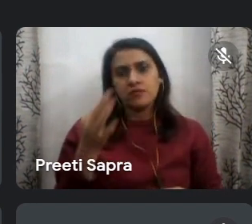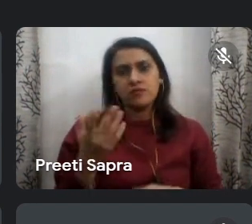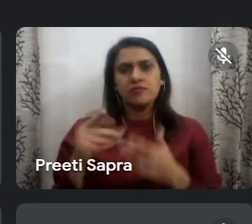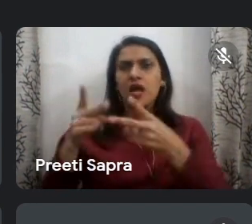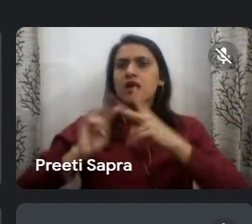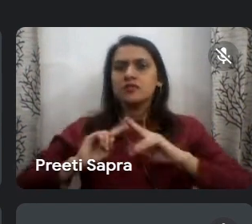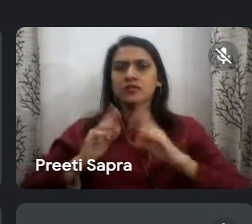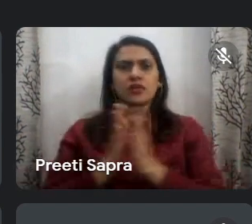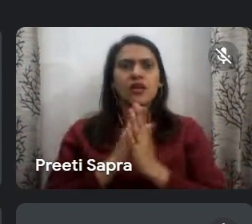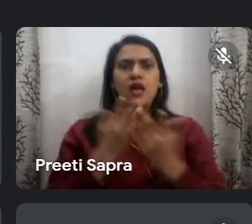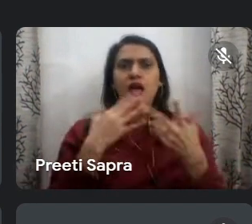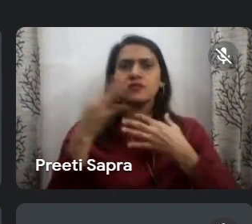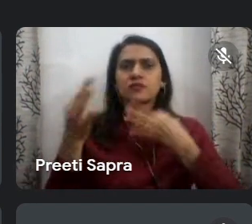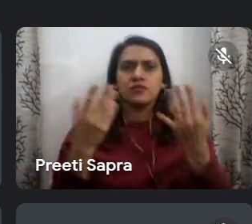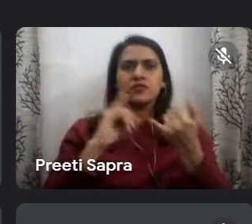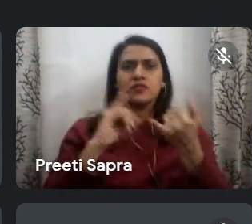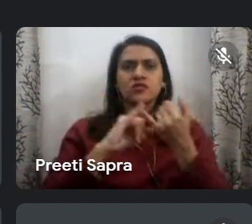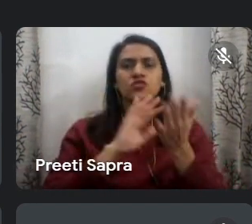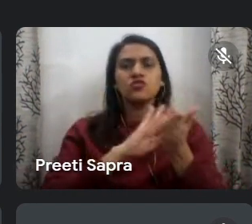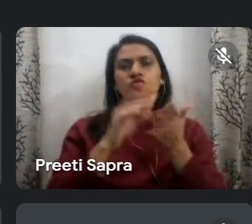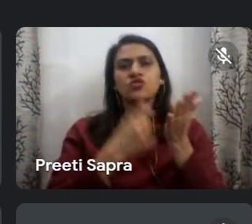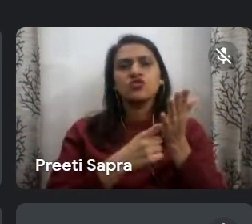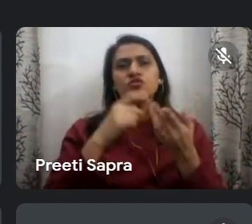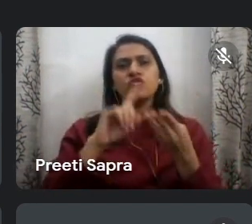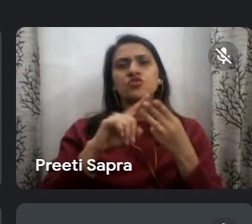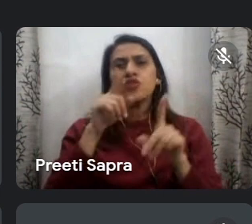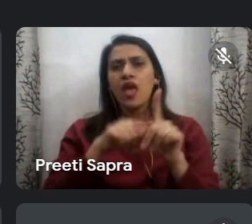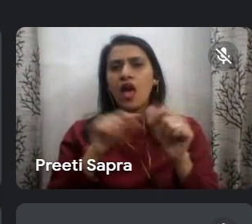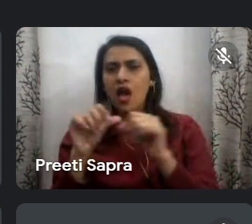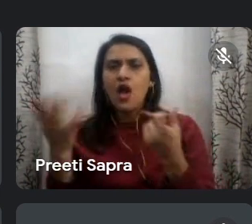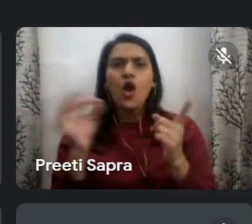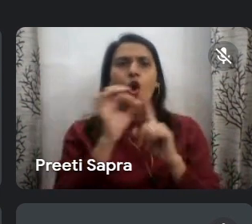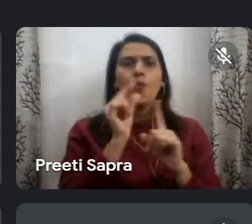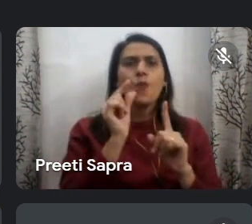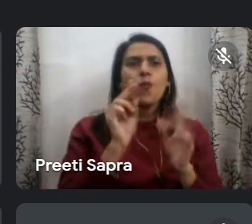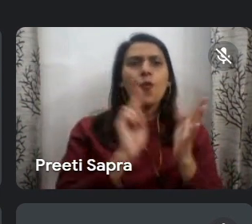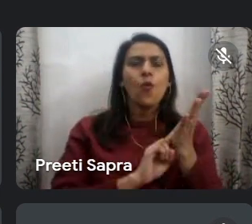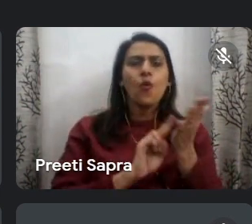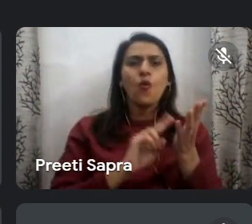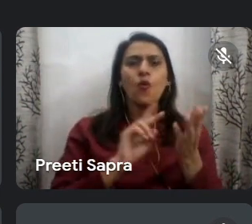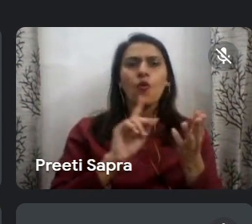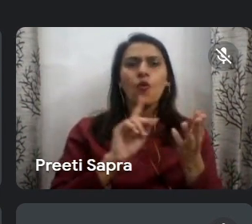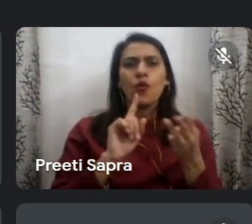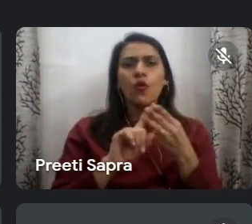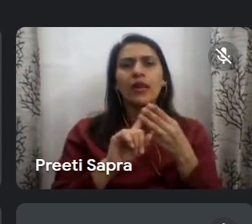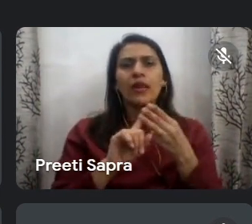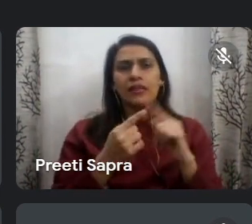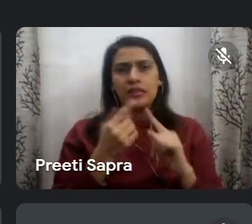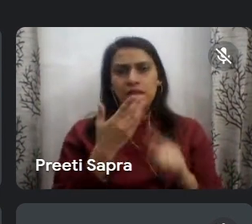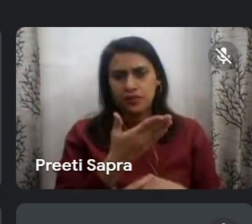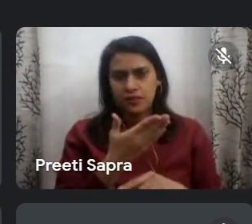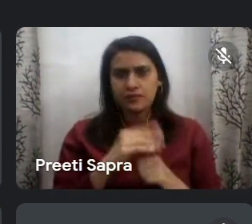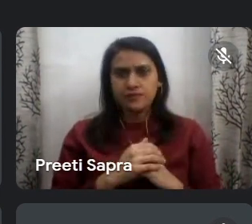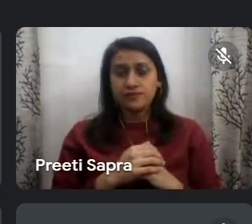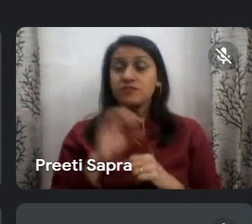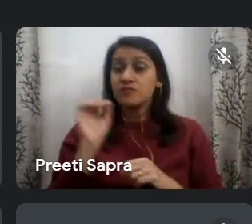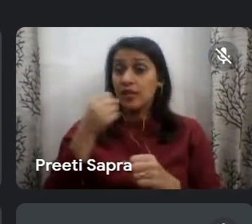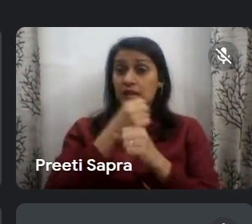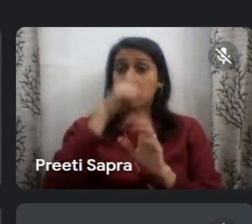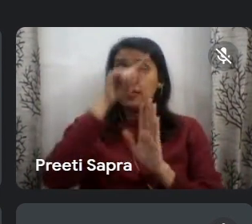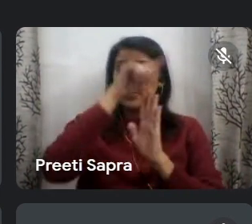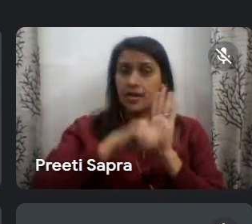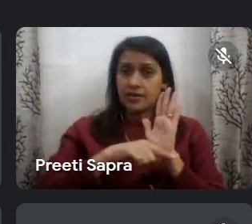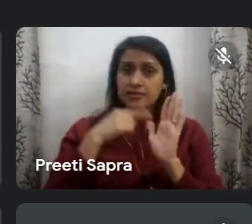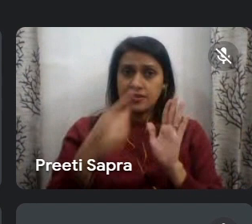This is for Shreya and Puneet. Maybe. Yes, yes, sir, I would like to take it up. I think more than the guidelines, the